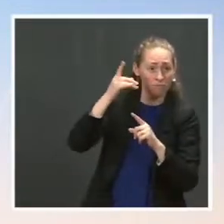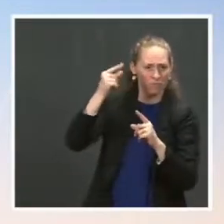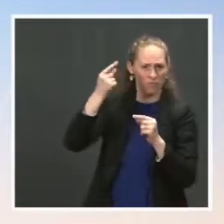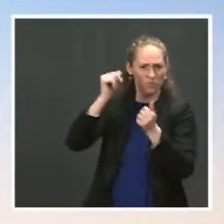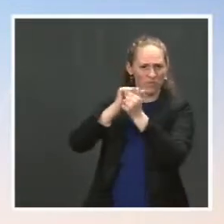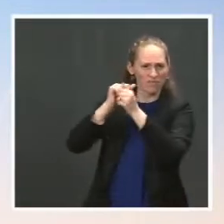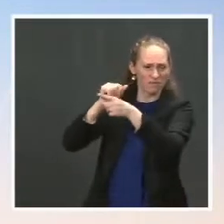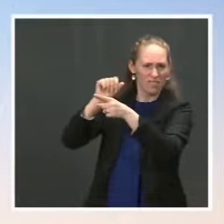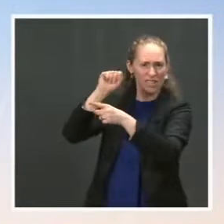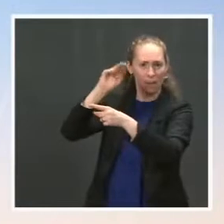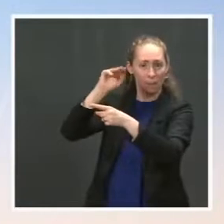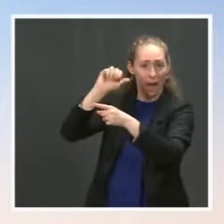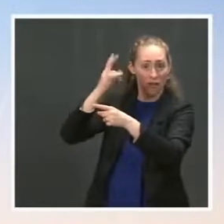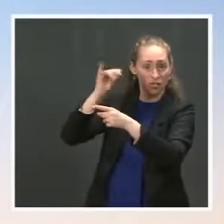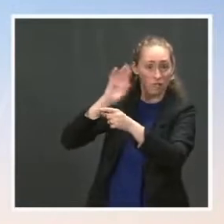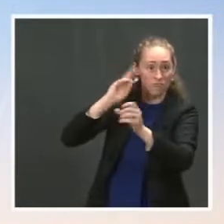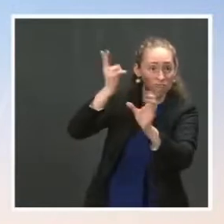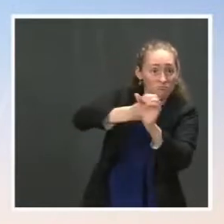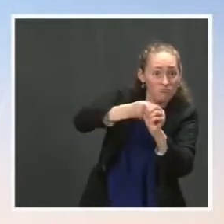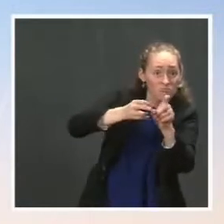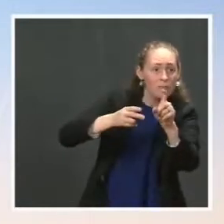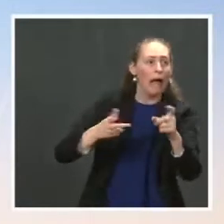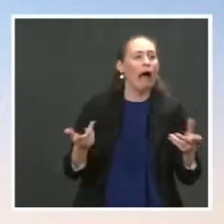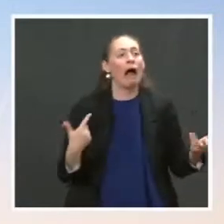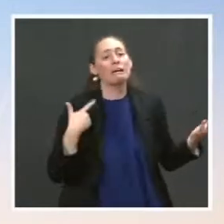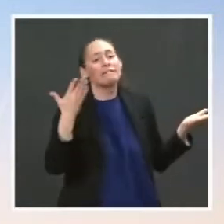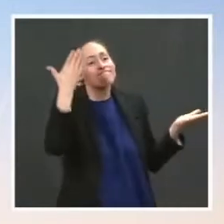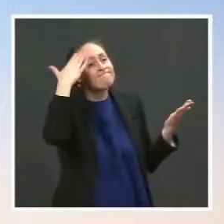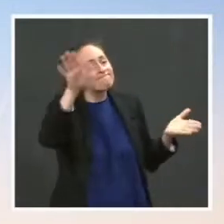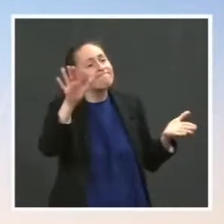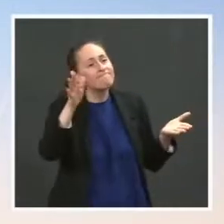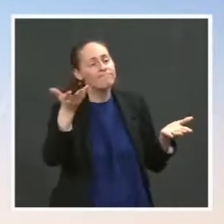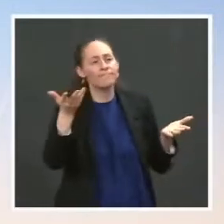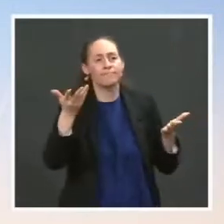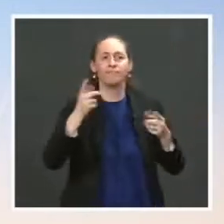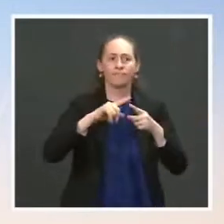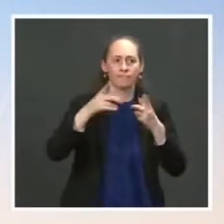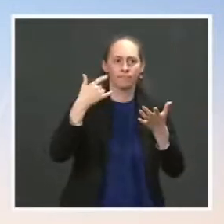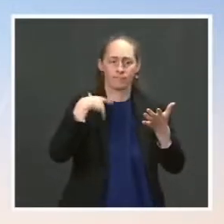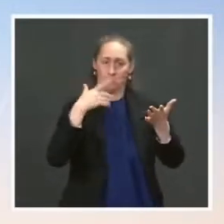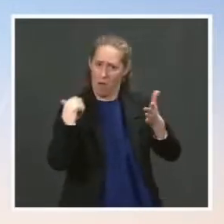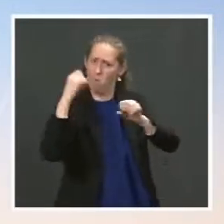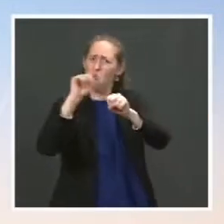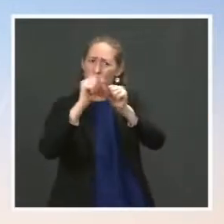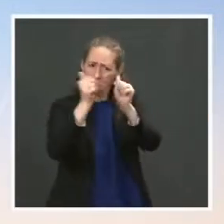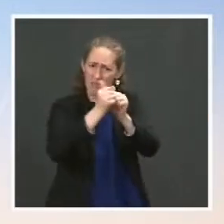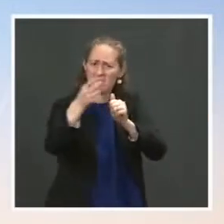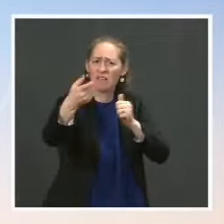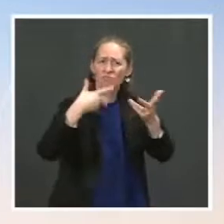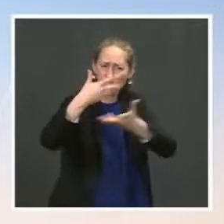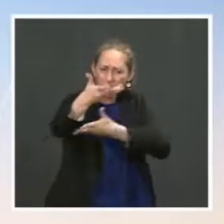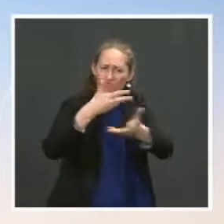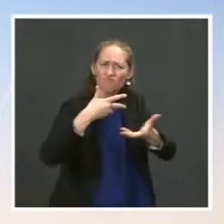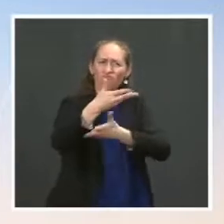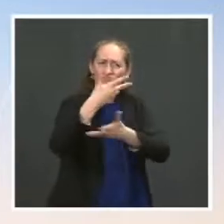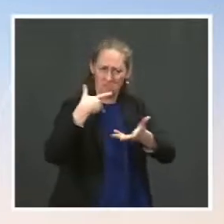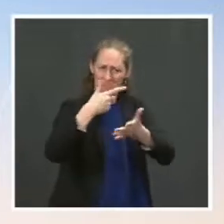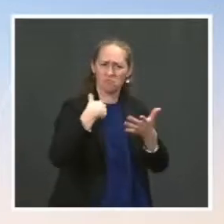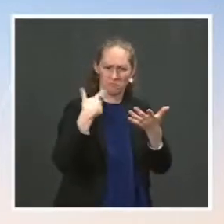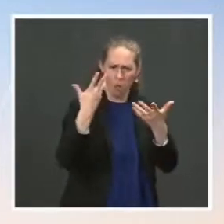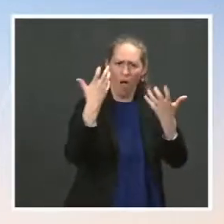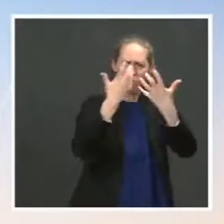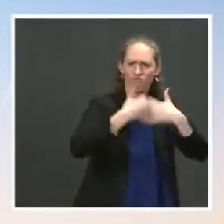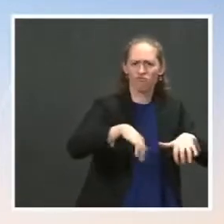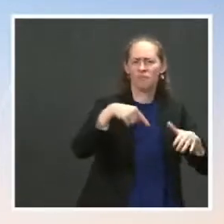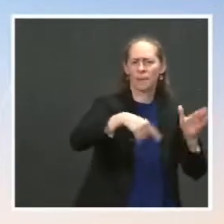we're, of course, in close touch with, and we look forward to working with as we move the American Jobs Plan forward. Okay, and my last question on